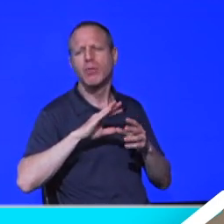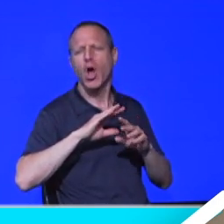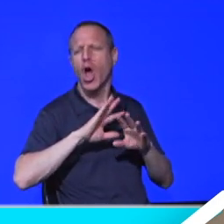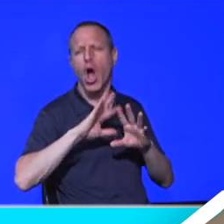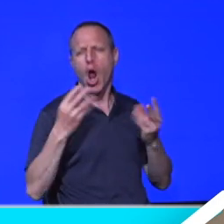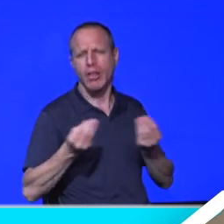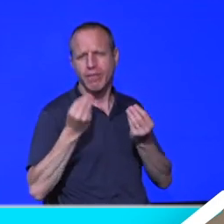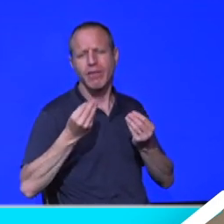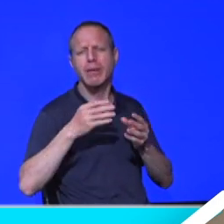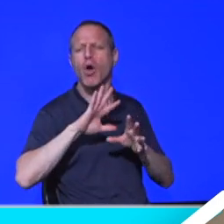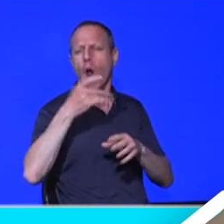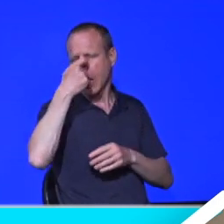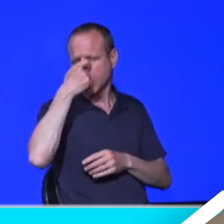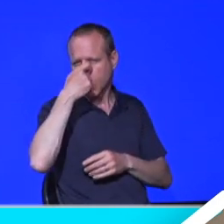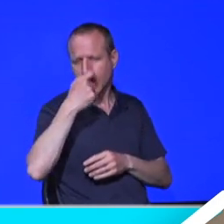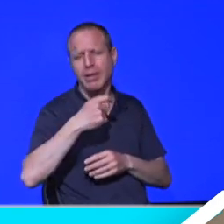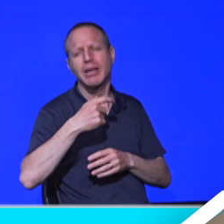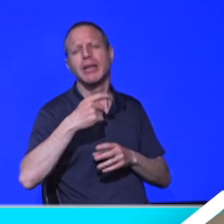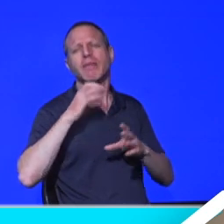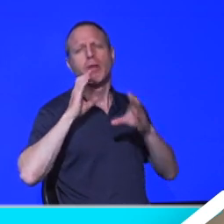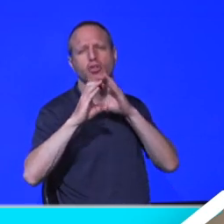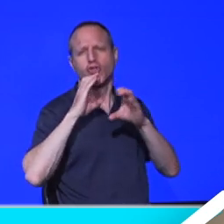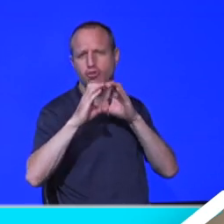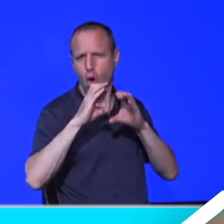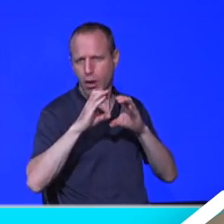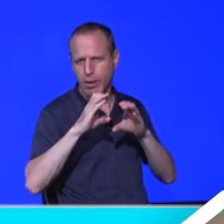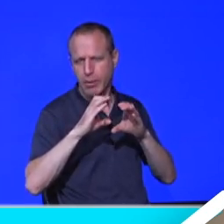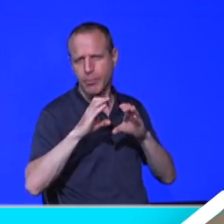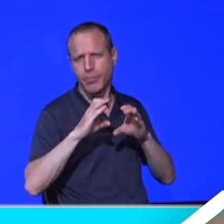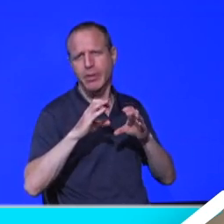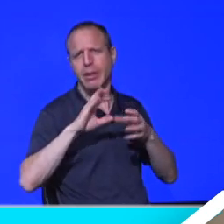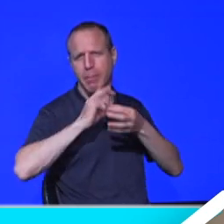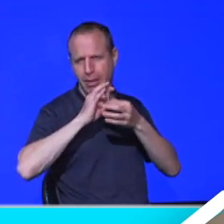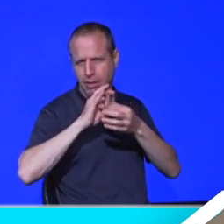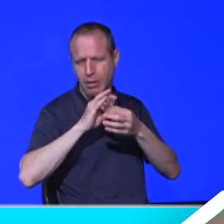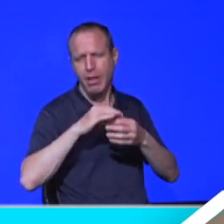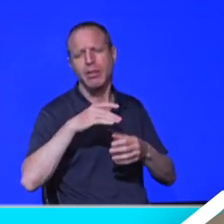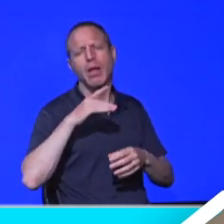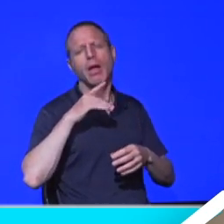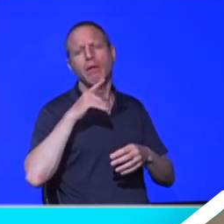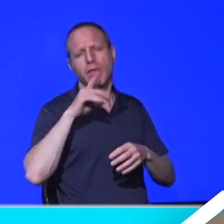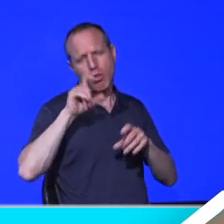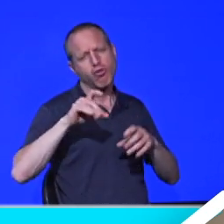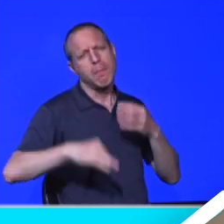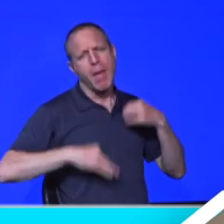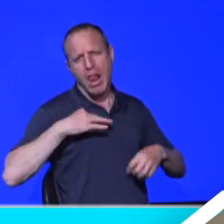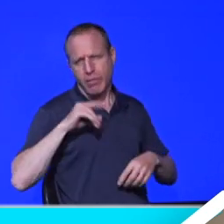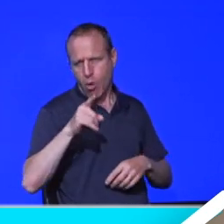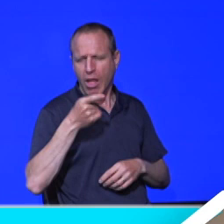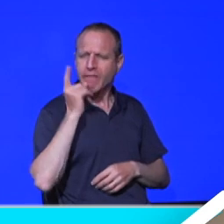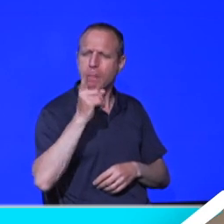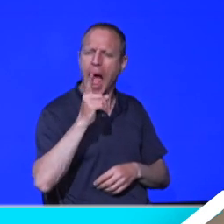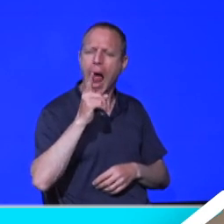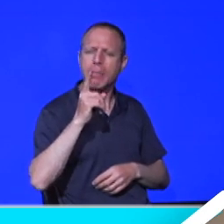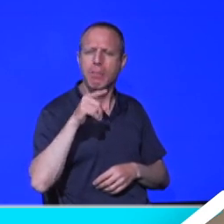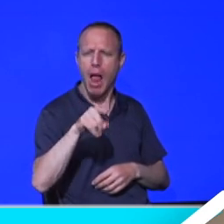and social media, give like the chance and the opportunity to a lot of people to insult you and to threat you